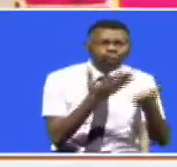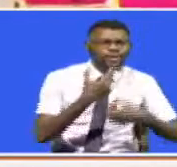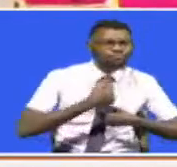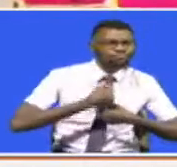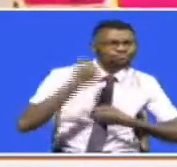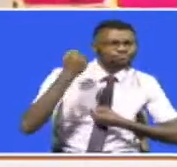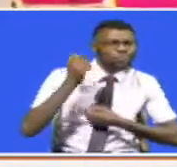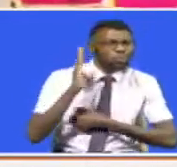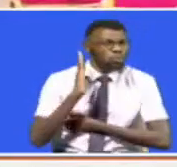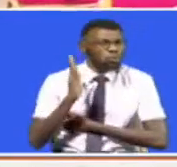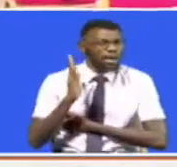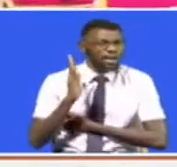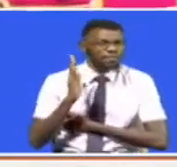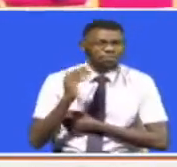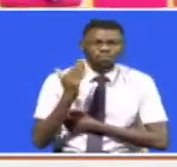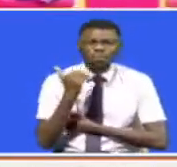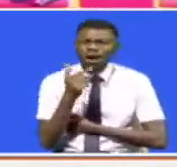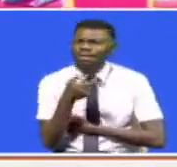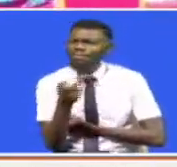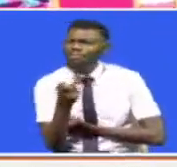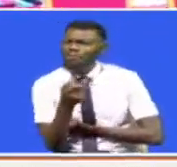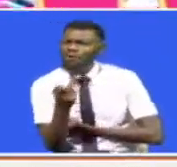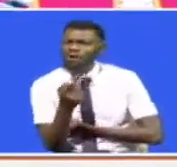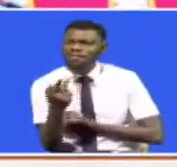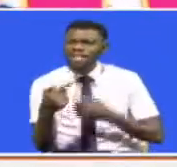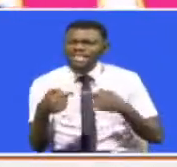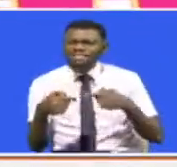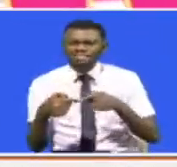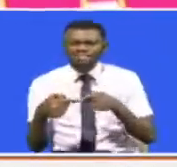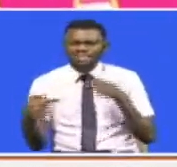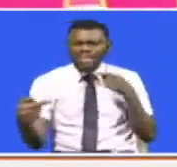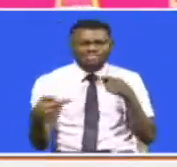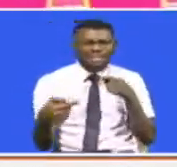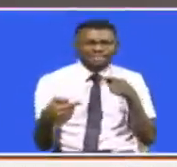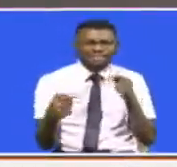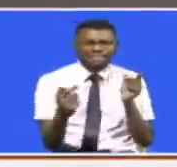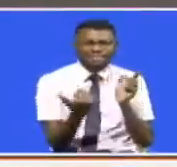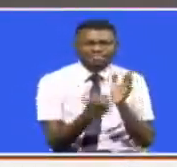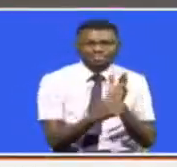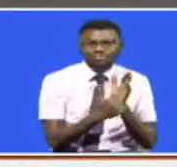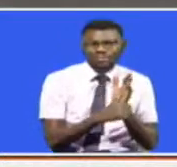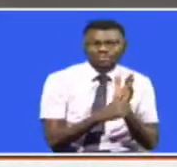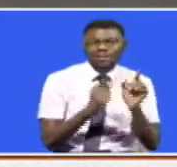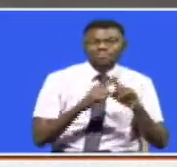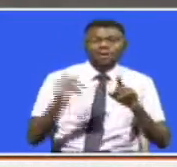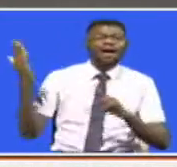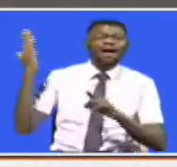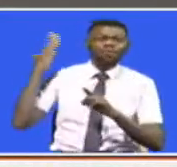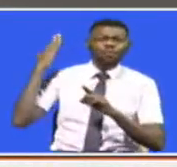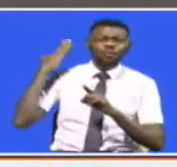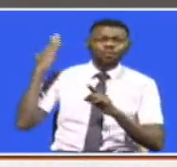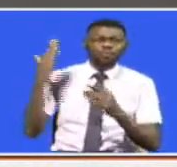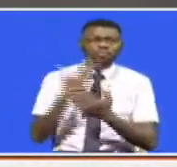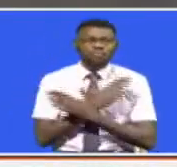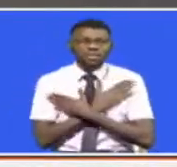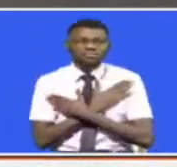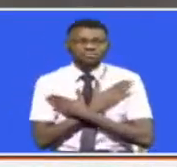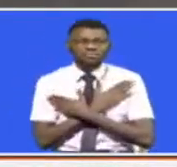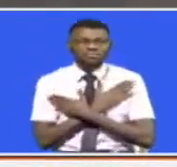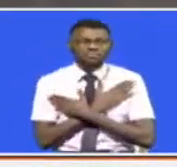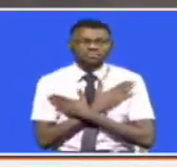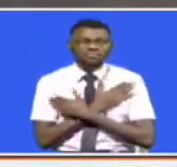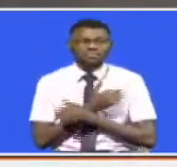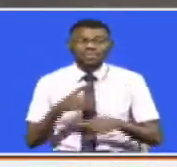bearing in mind the frosty relationship between the two former political partners. And as the clock ticked towards Ruto's big